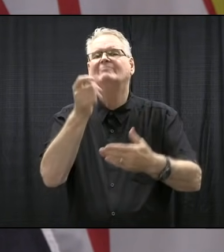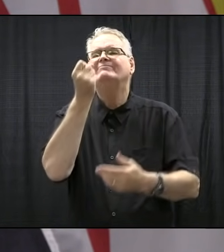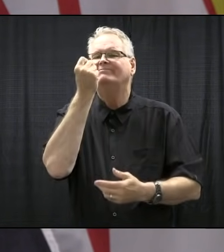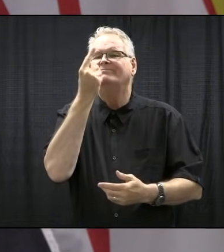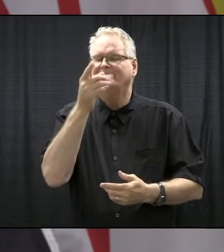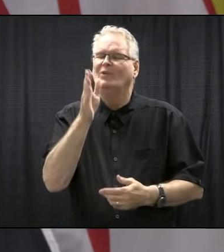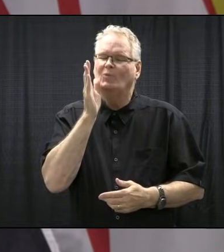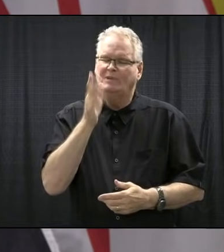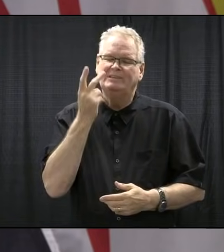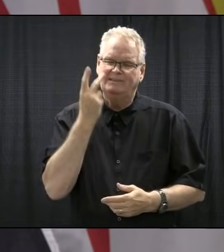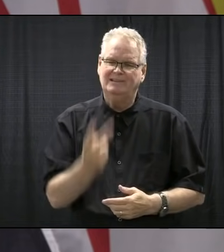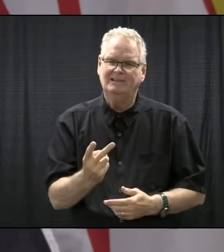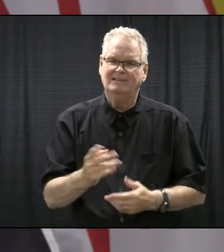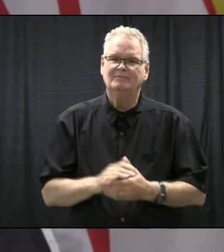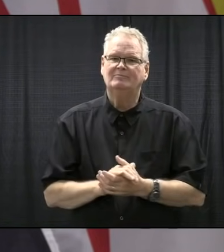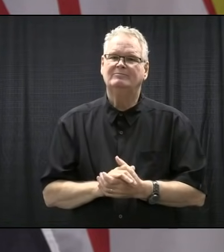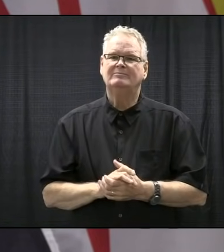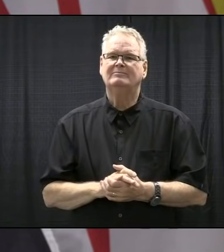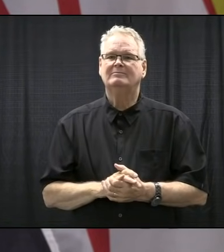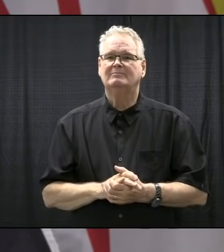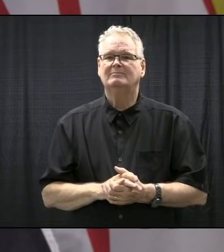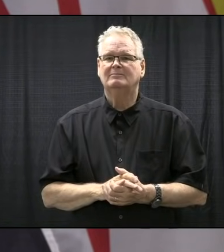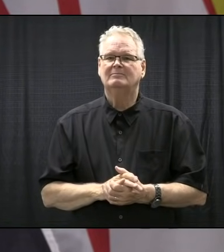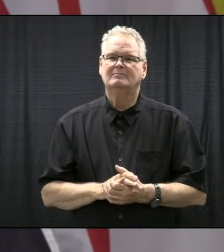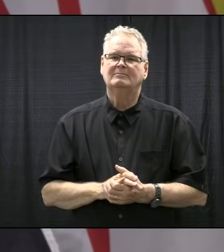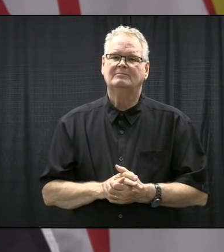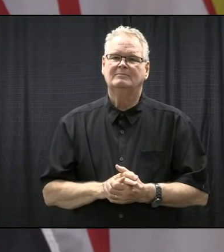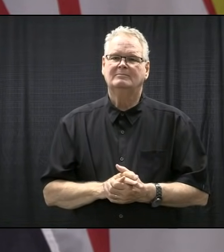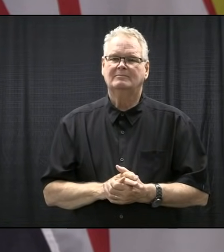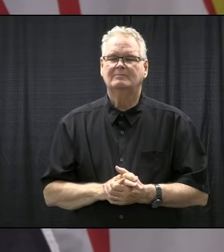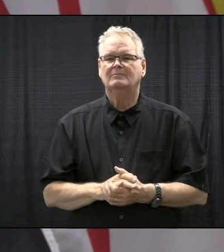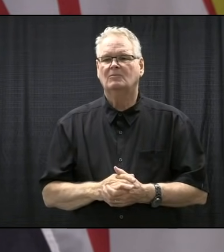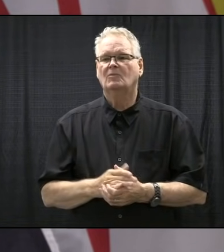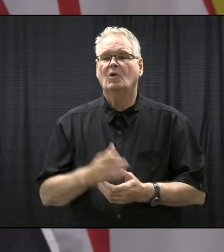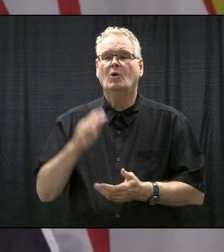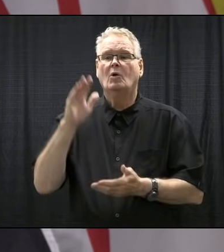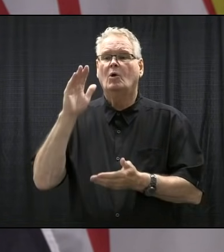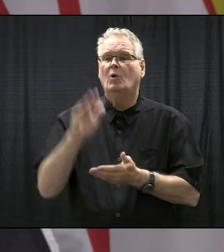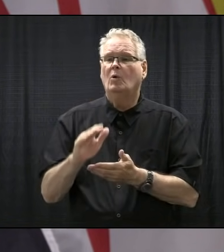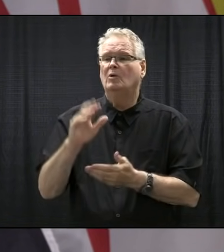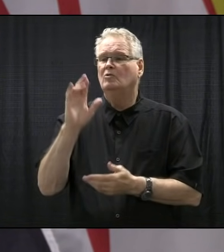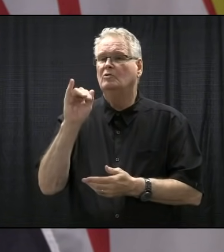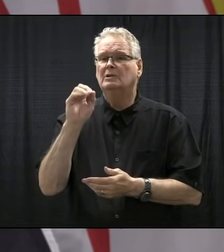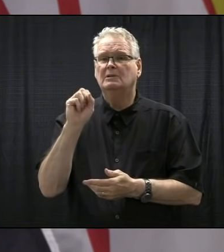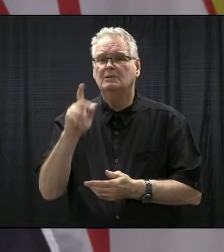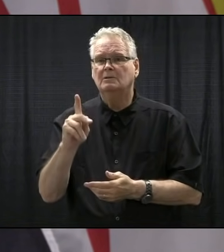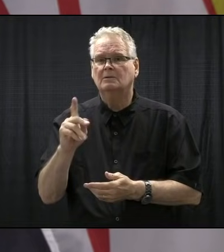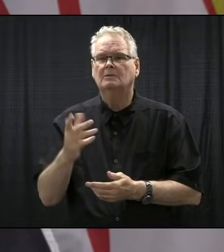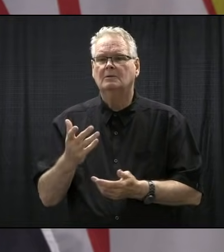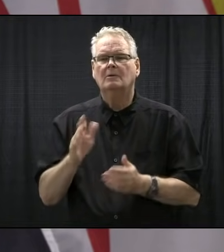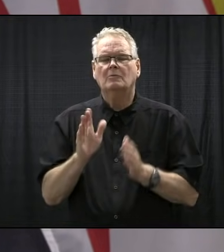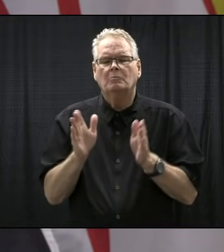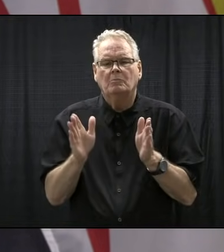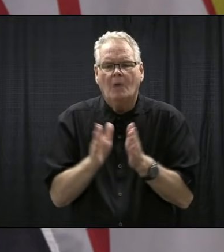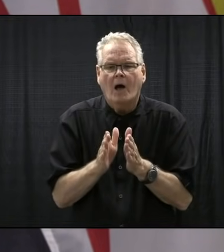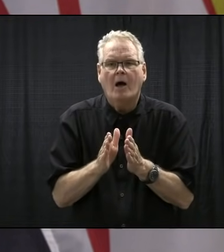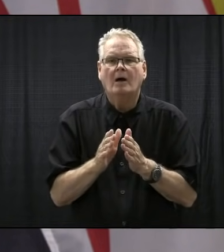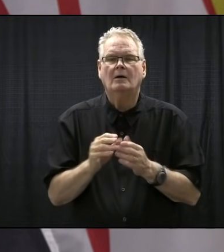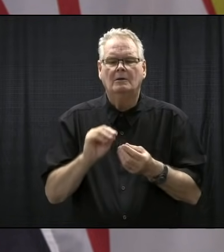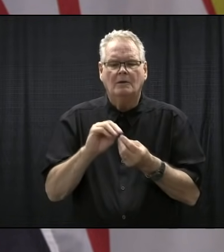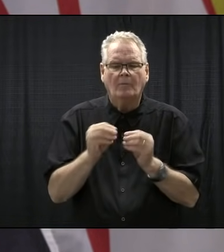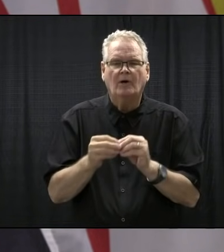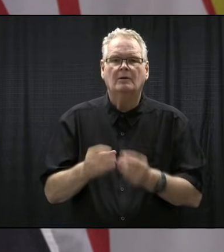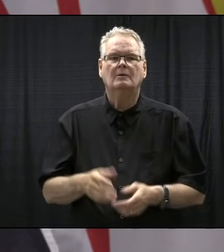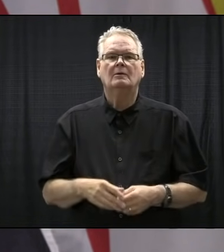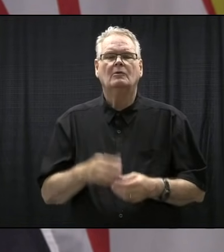virus, or very, small amount of spread of virus, and good vaccination rates. But if we had to see a situation where